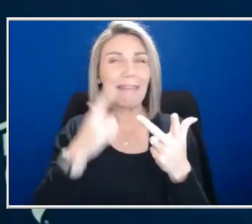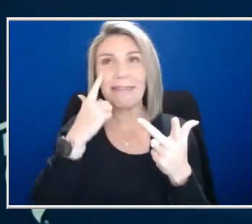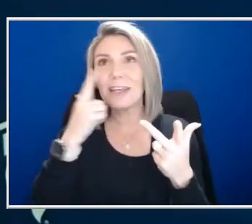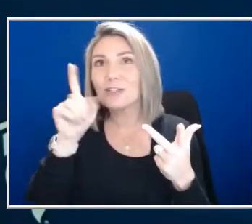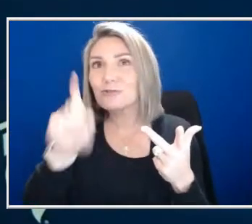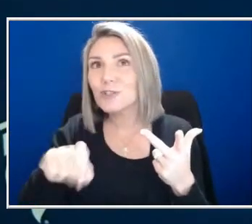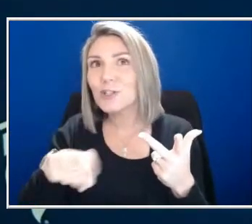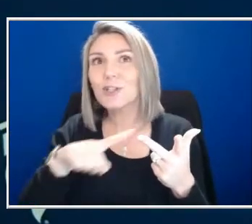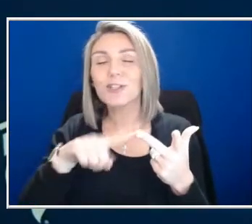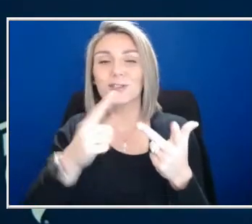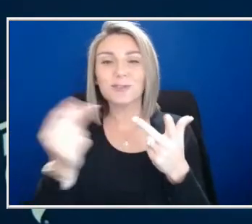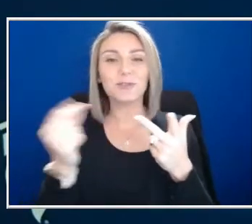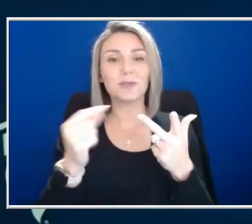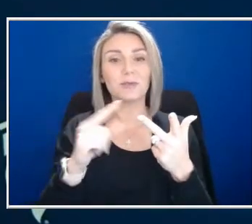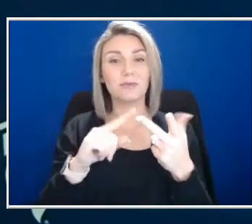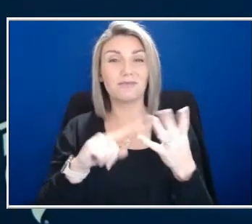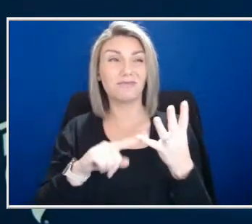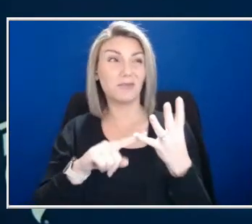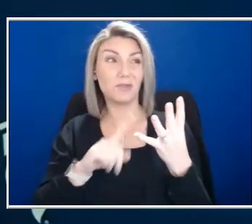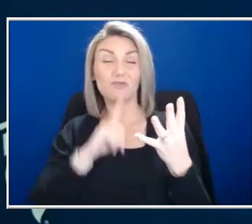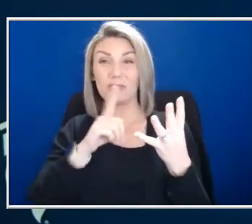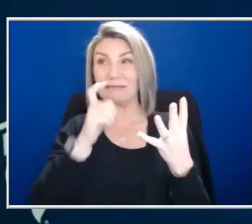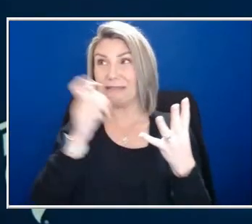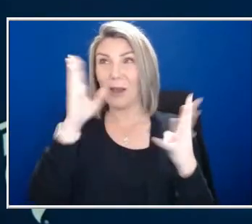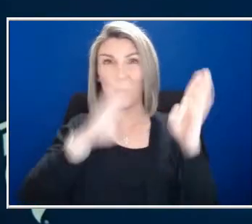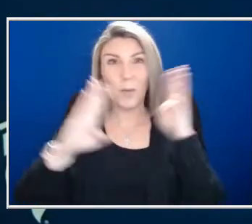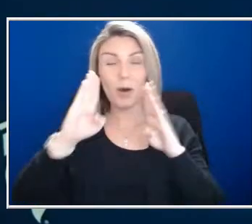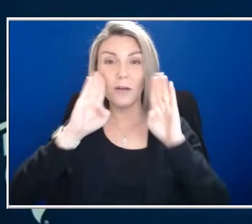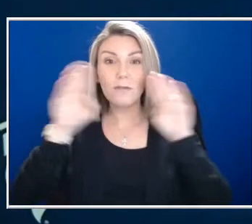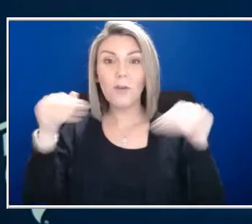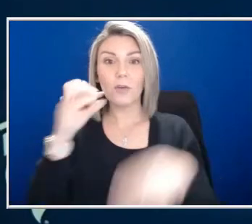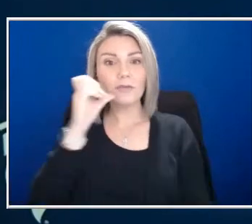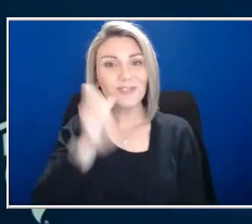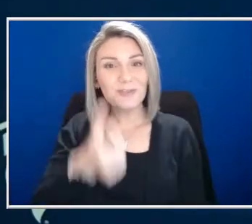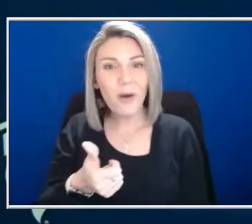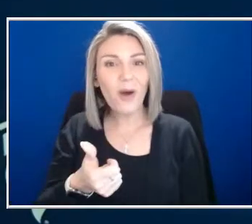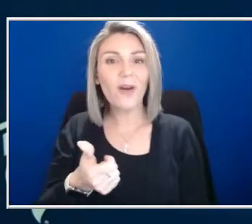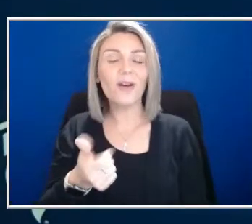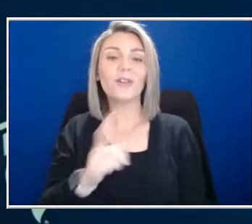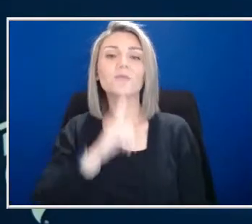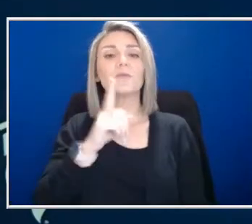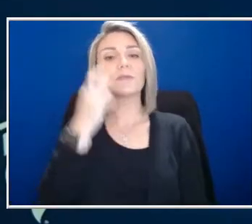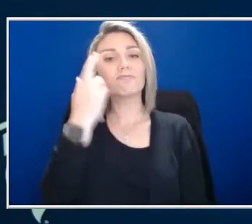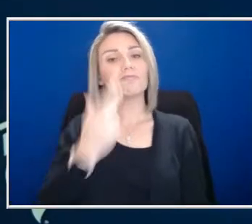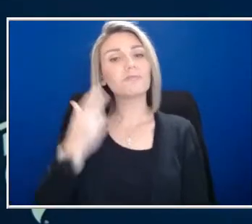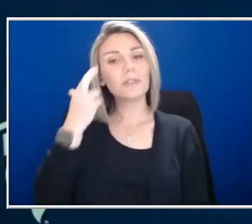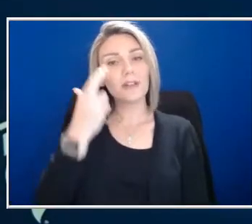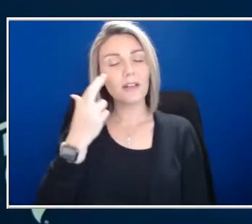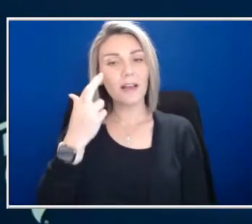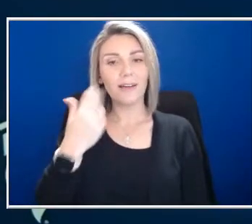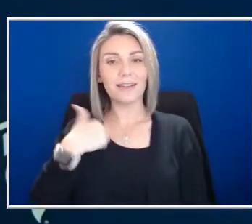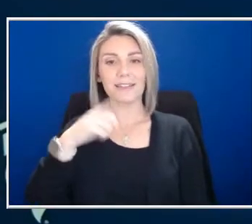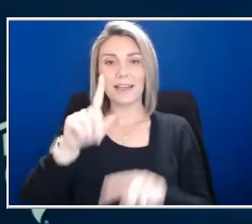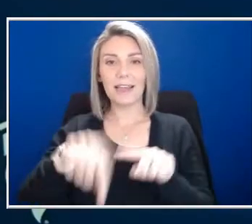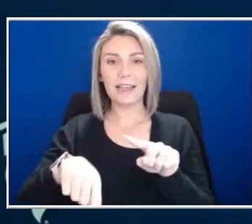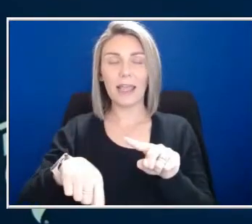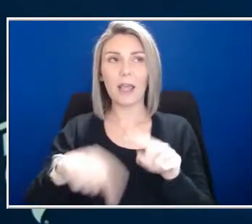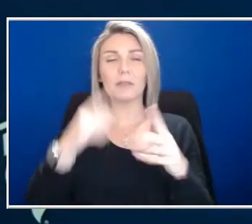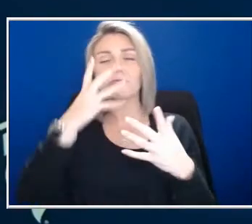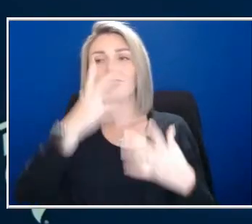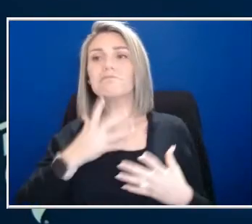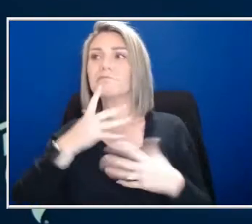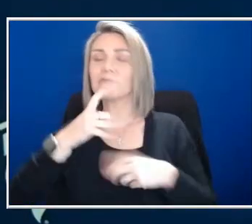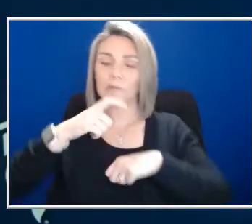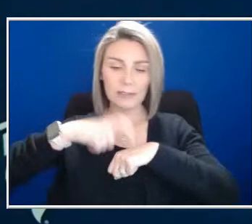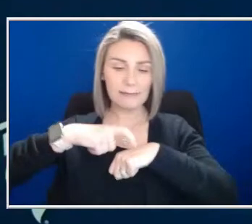and really not worry about tomorrow. I have really realized that I can't mourn the time